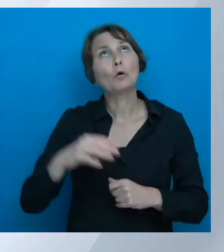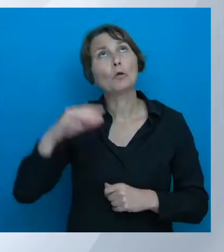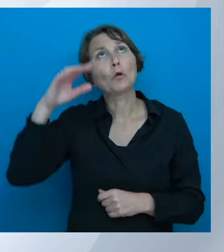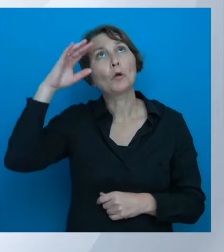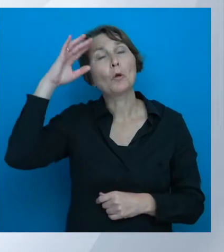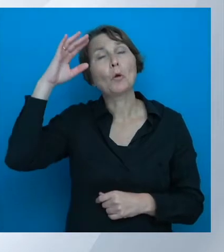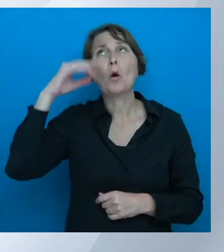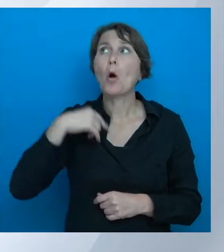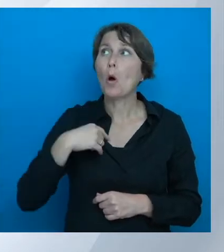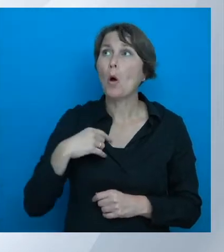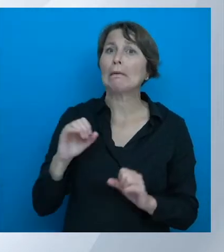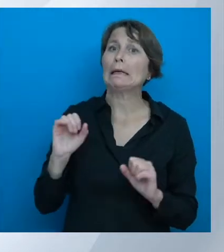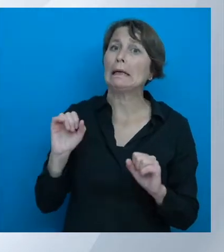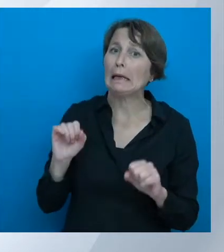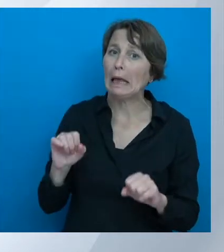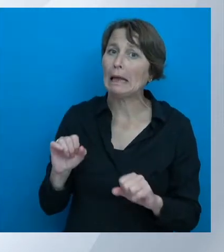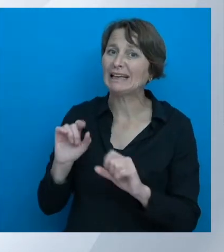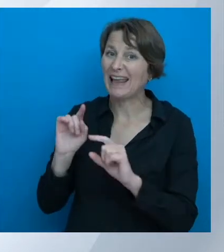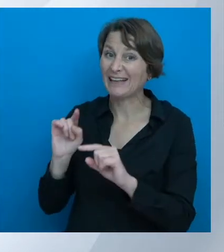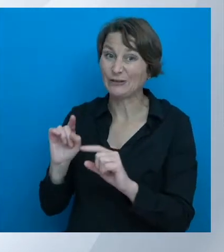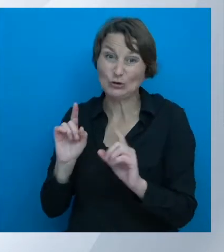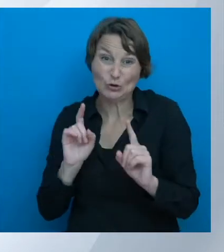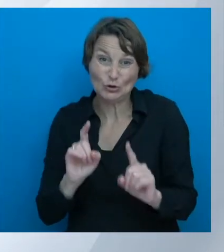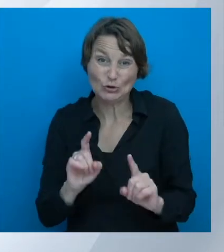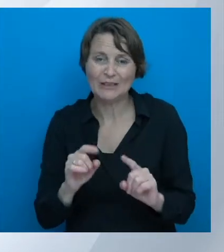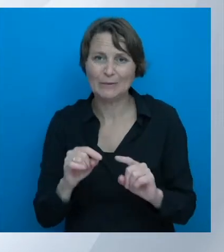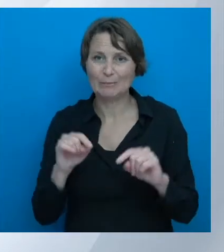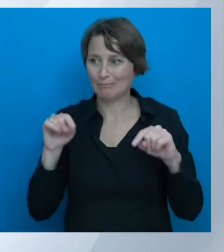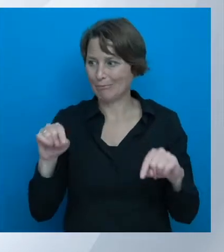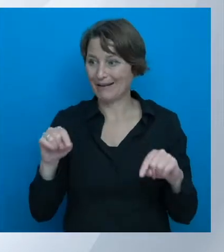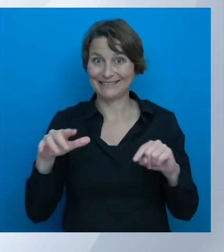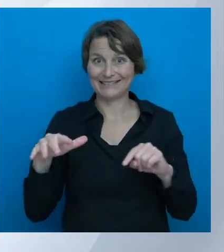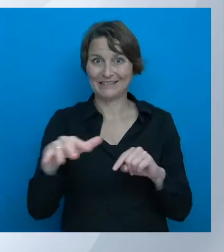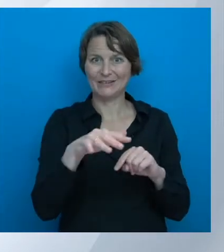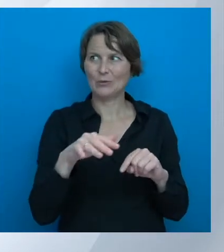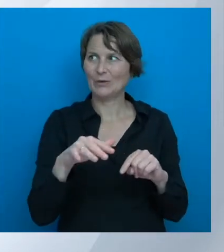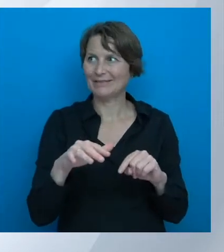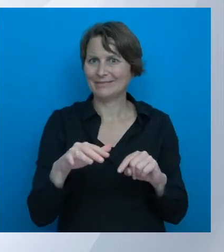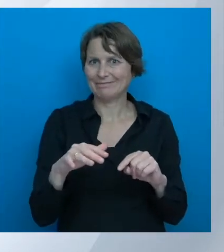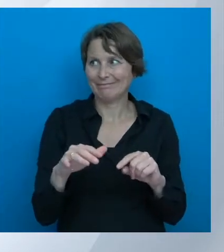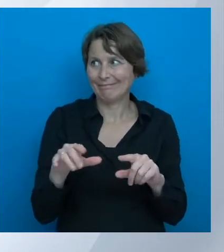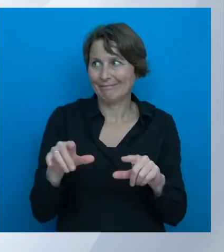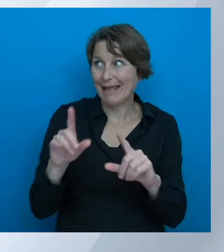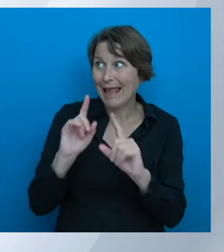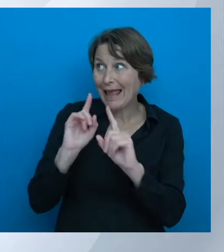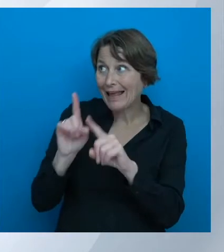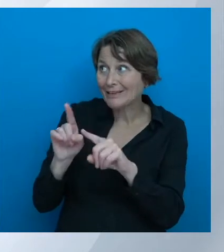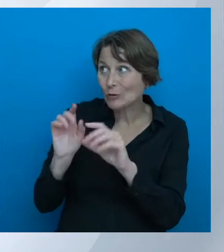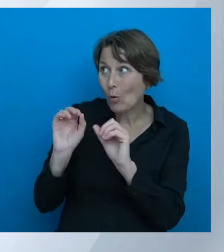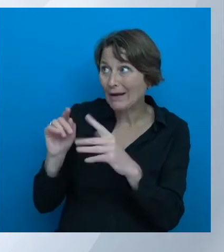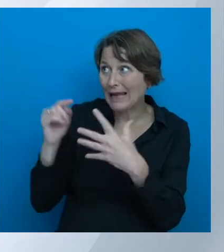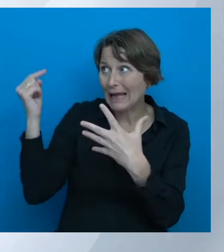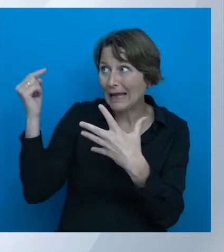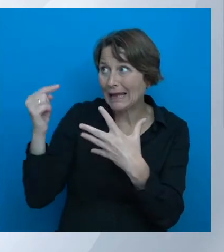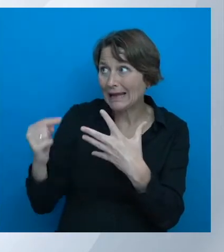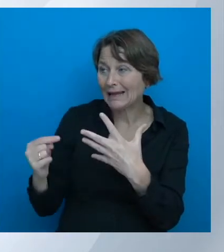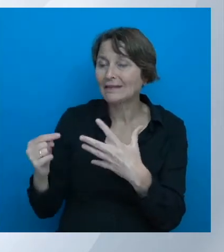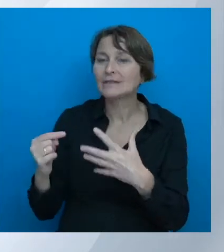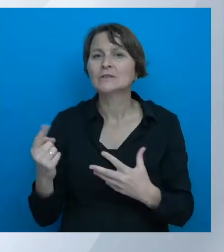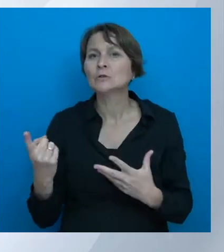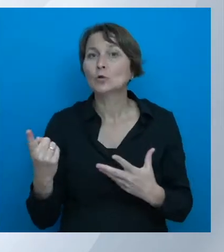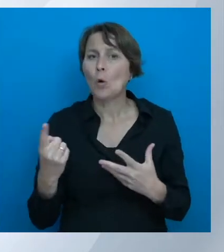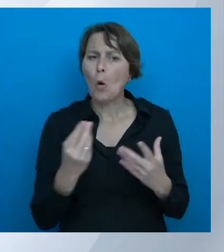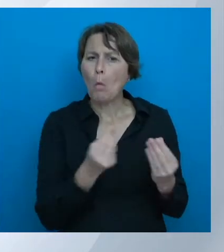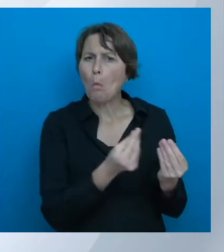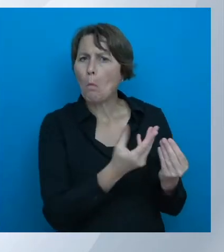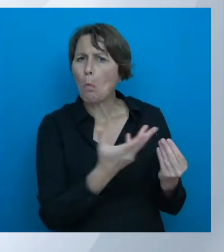But what answers are acceptable in this situation? Because there's reams of research on this, not least of which the State